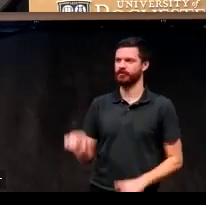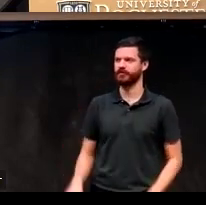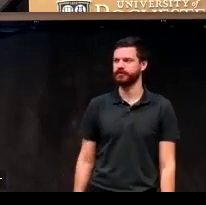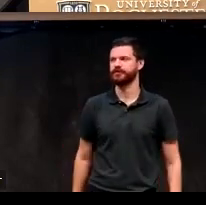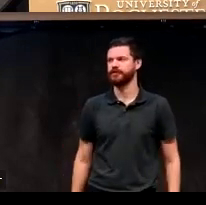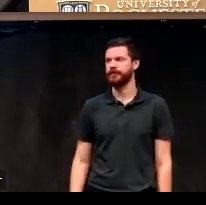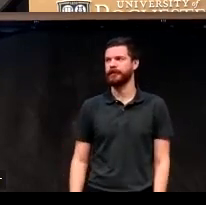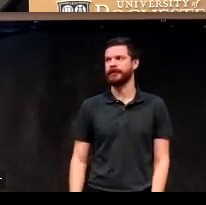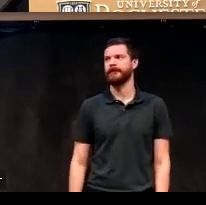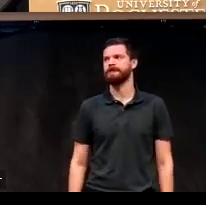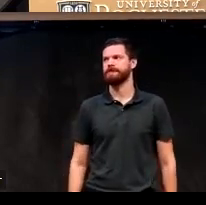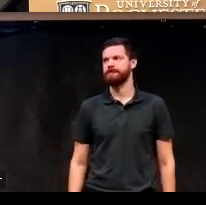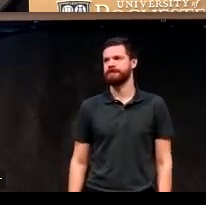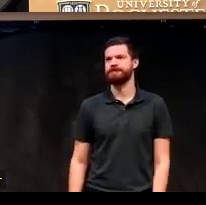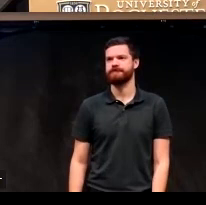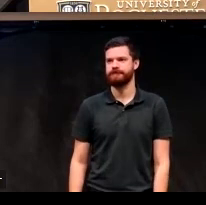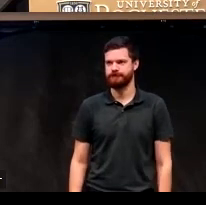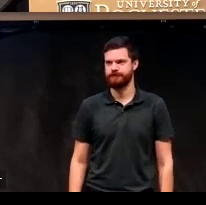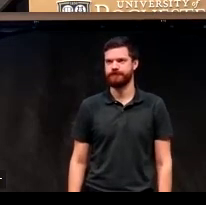question.